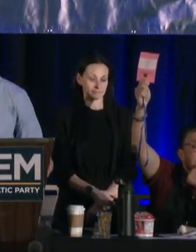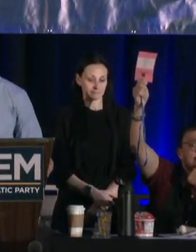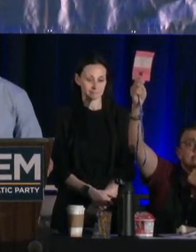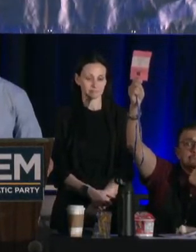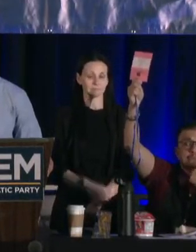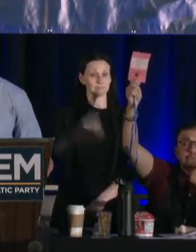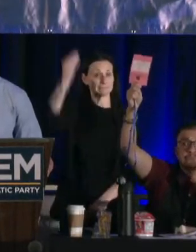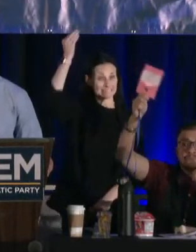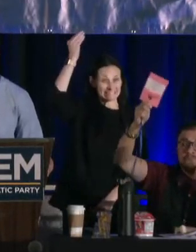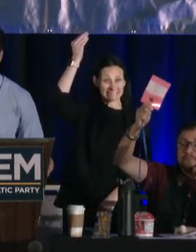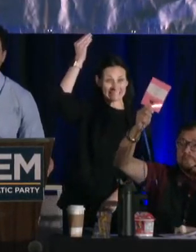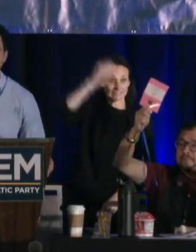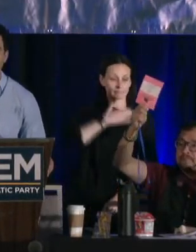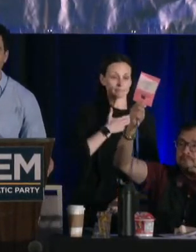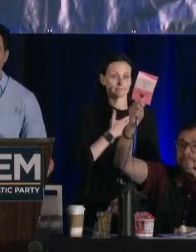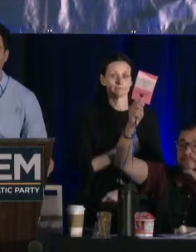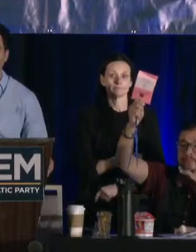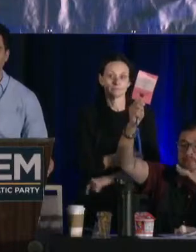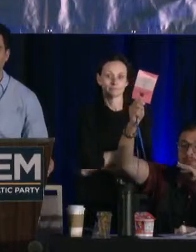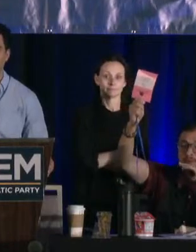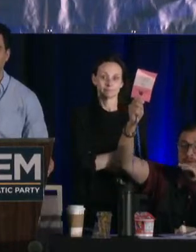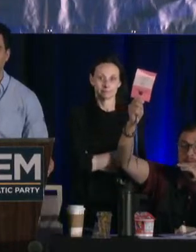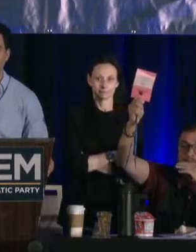Nice and high, please.